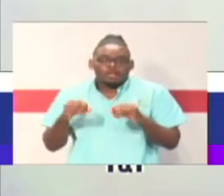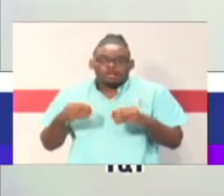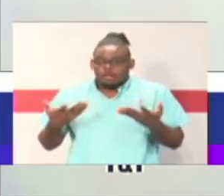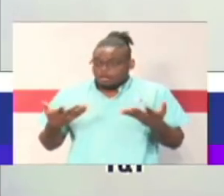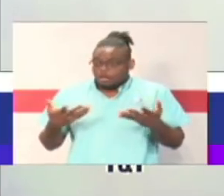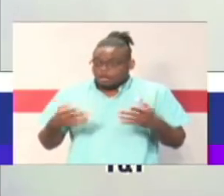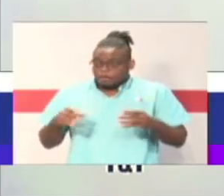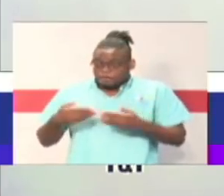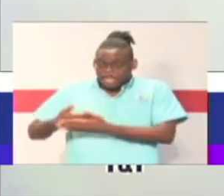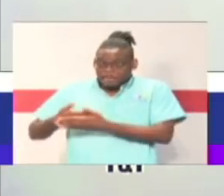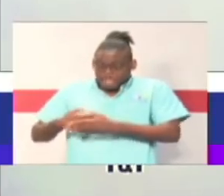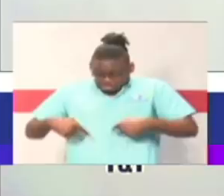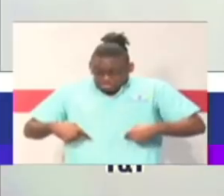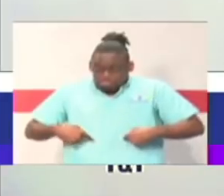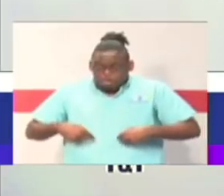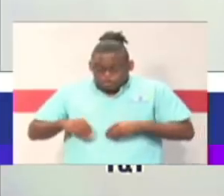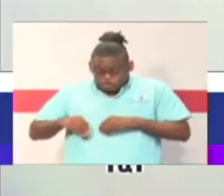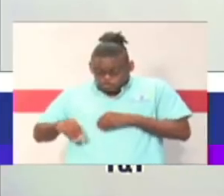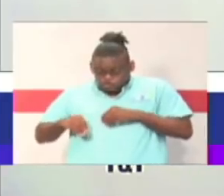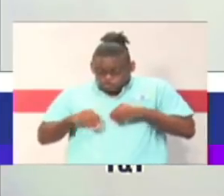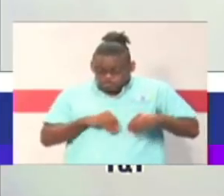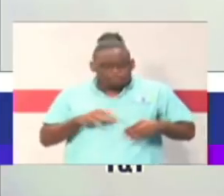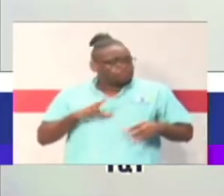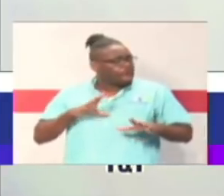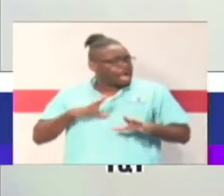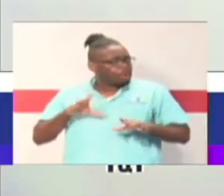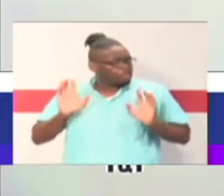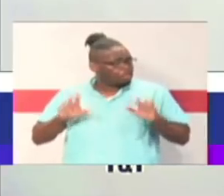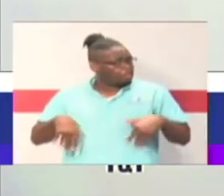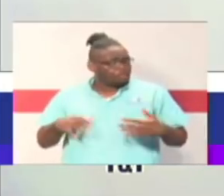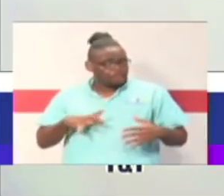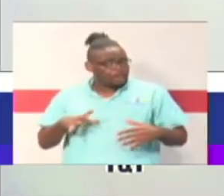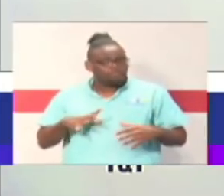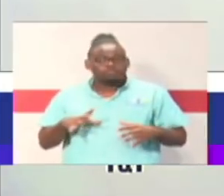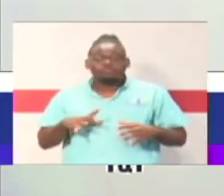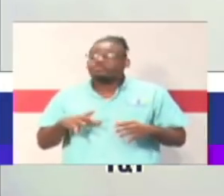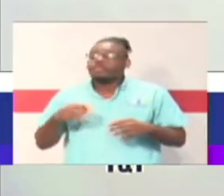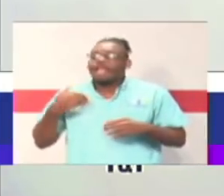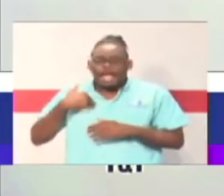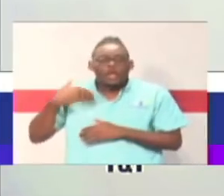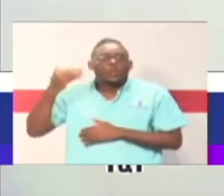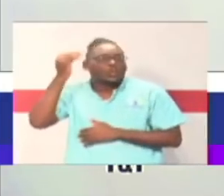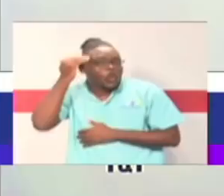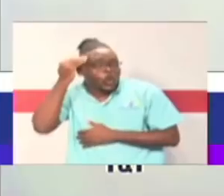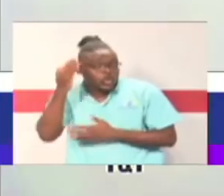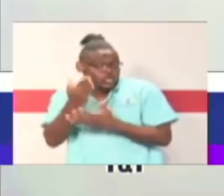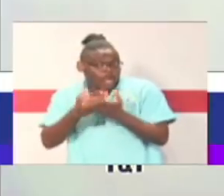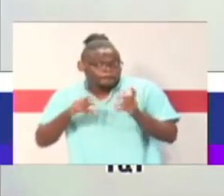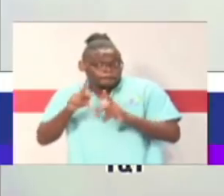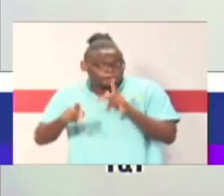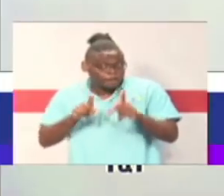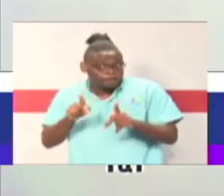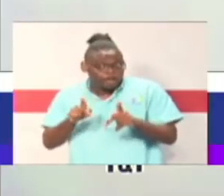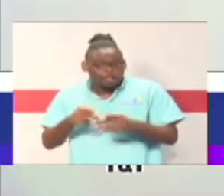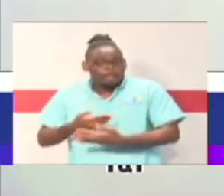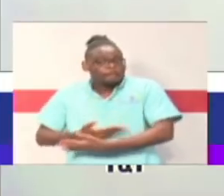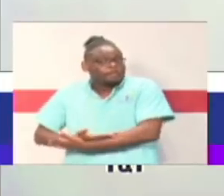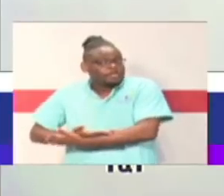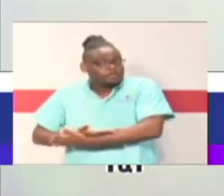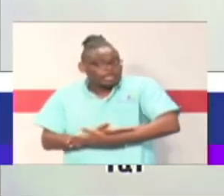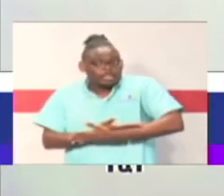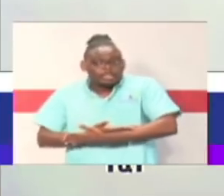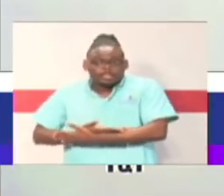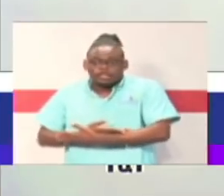were no issues. I know there are concerns about the long-term effects, particularly on the baby. But this vaccine